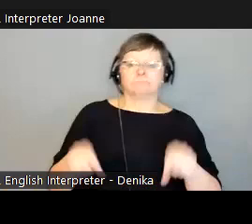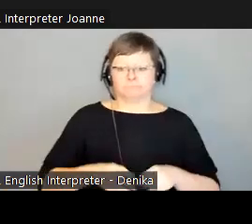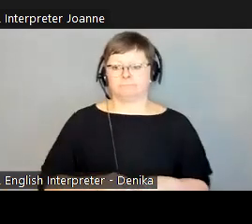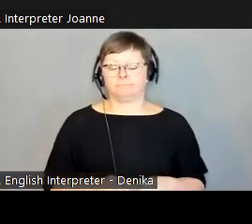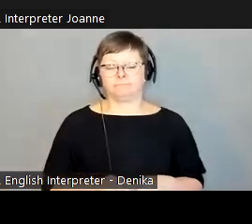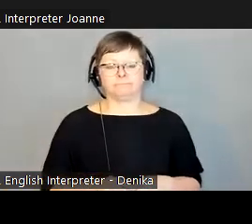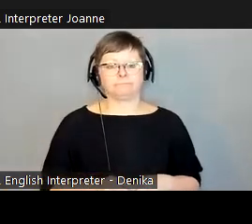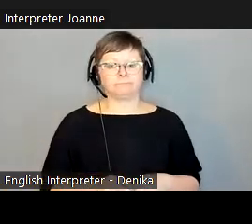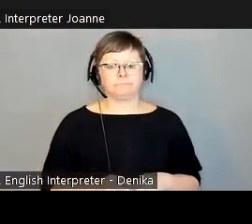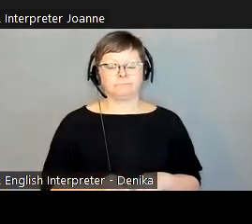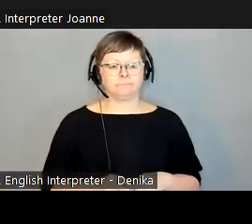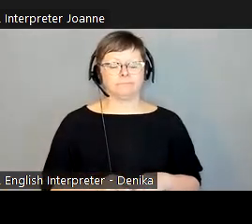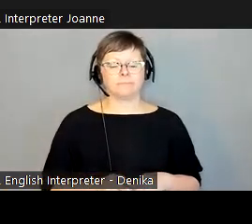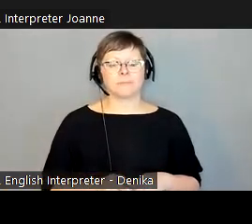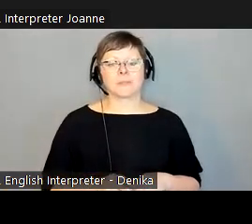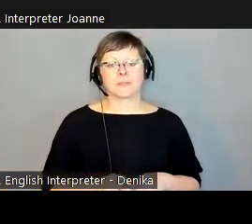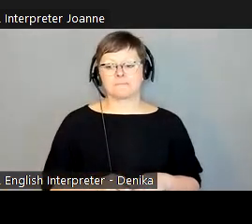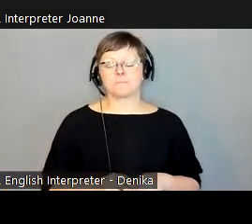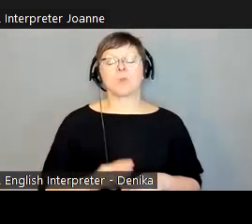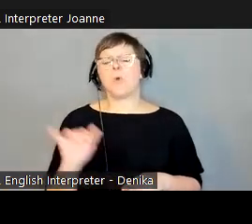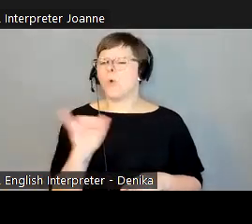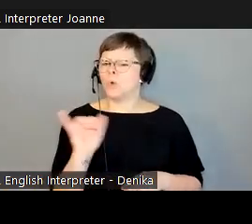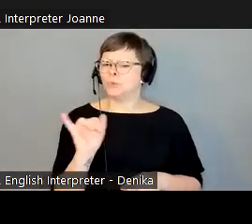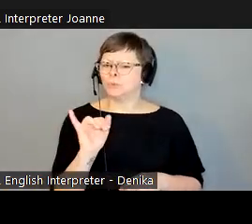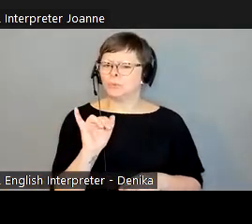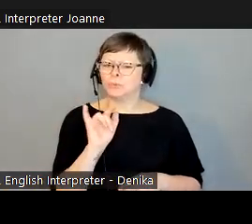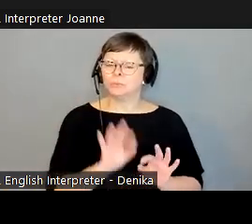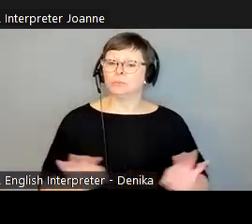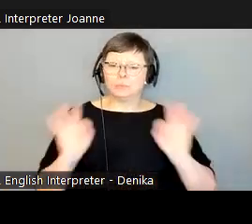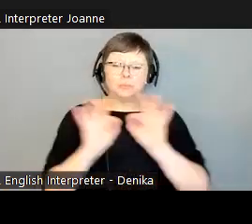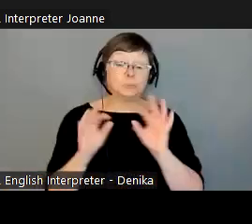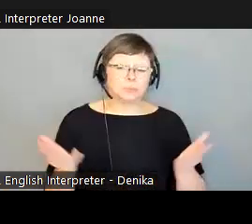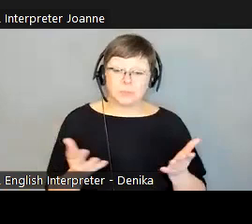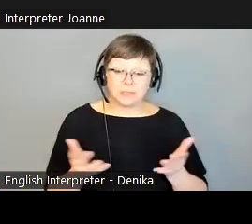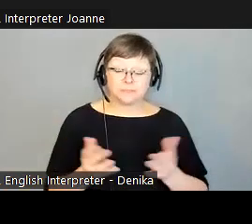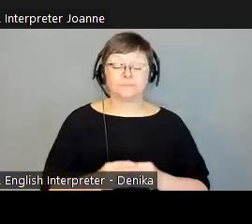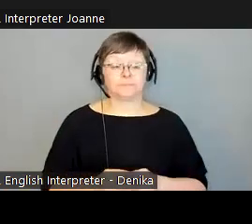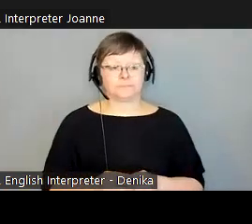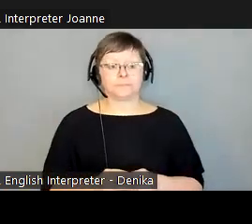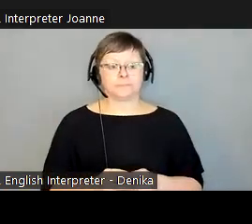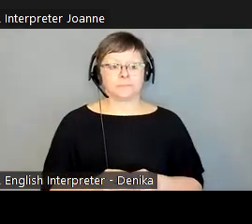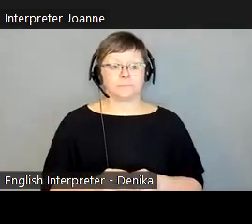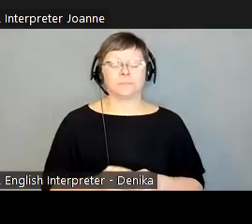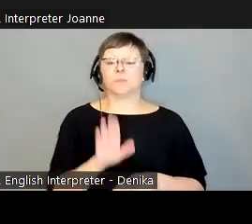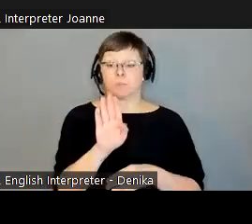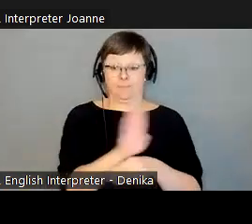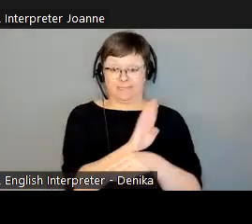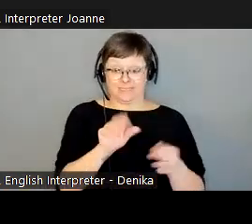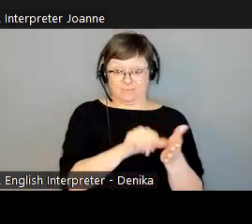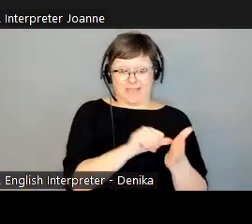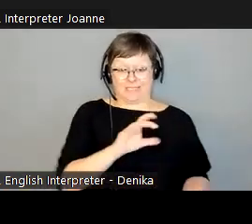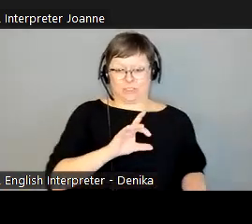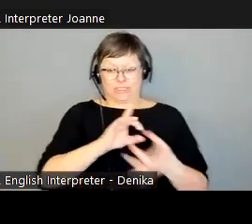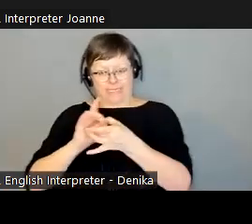So just another tip on that is make sure that you're connecting as your business page, if you have one,